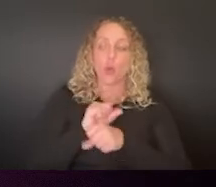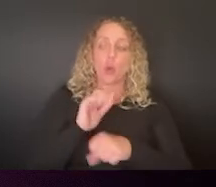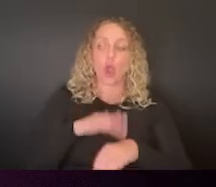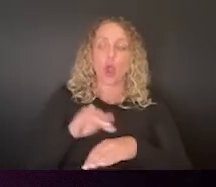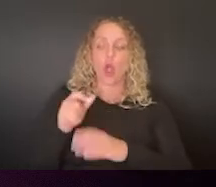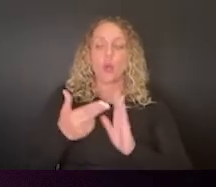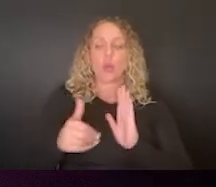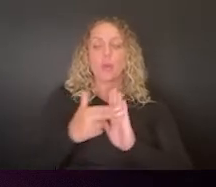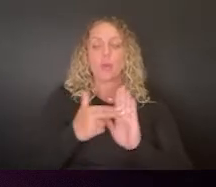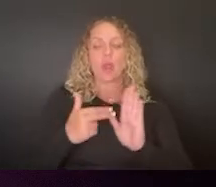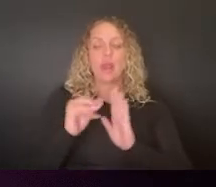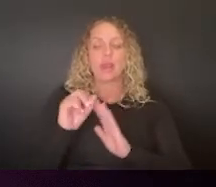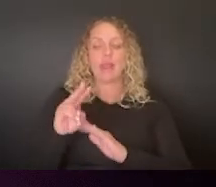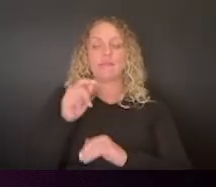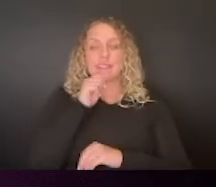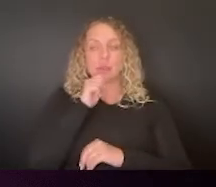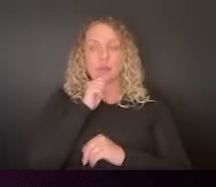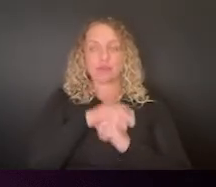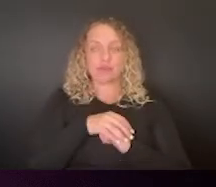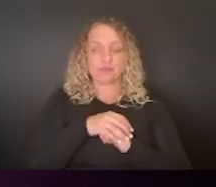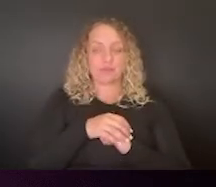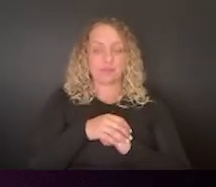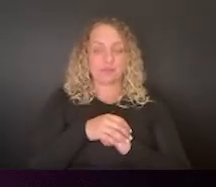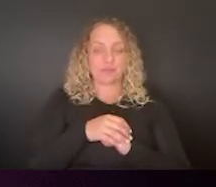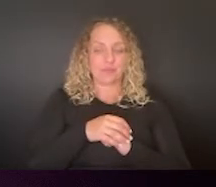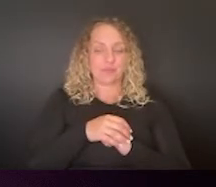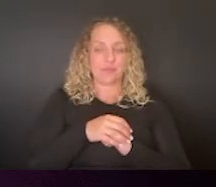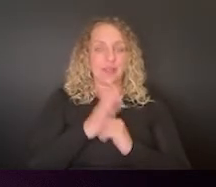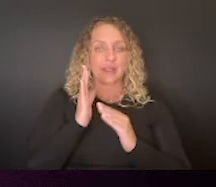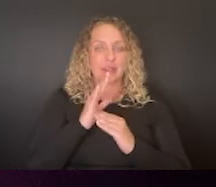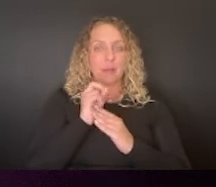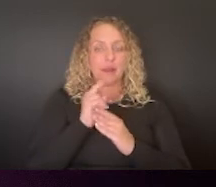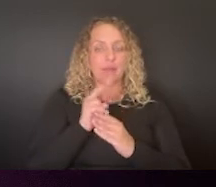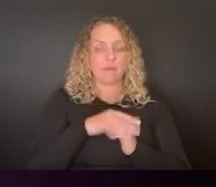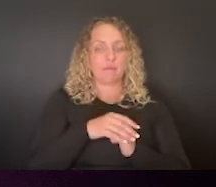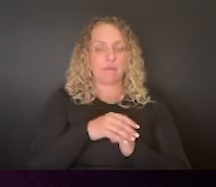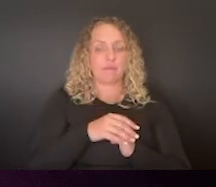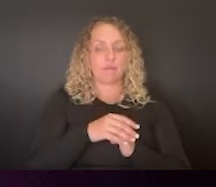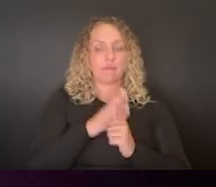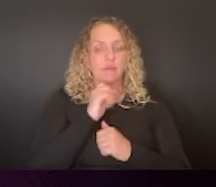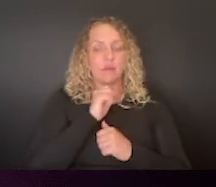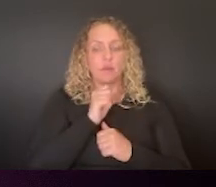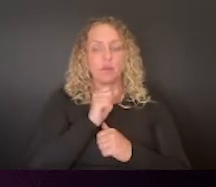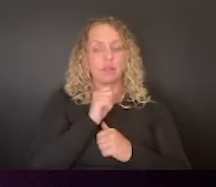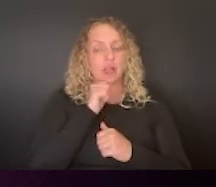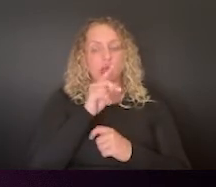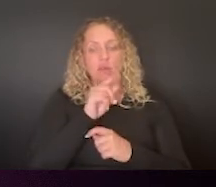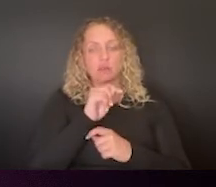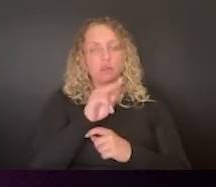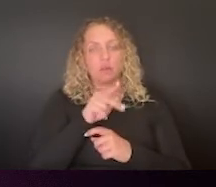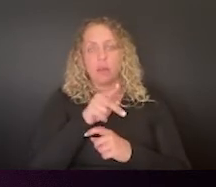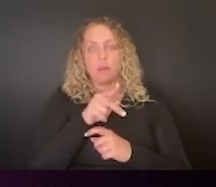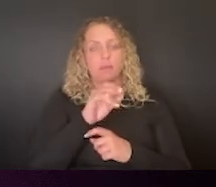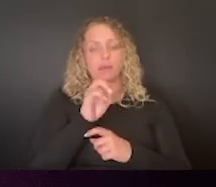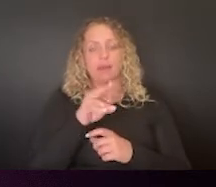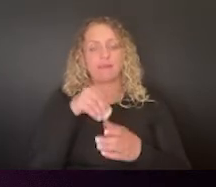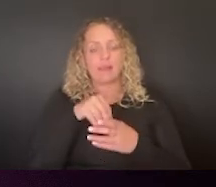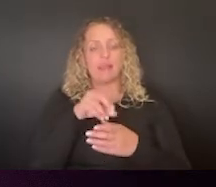That way, users would have that expected legacy UI experience while we worked on the rebranded nav in